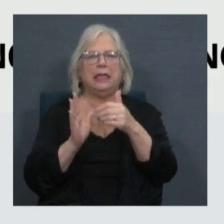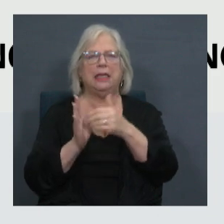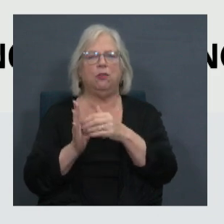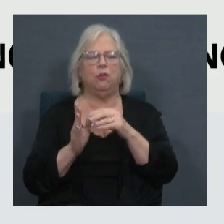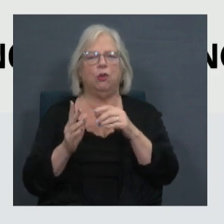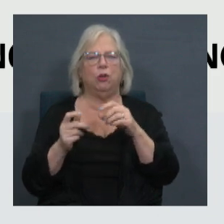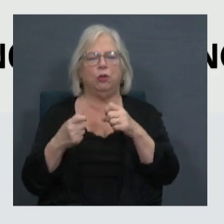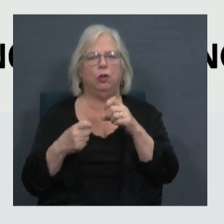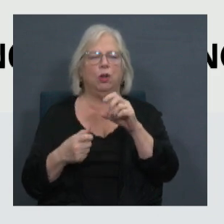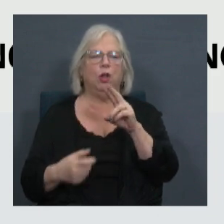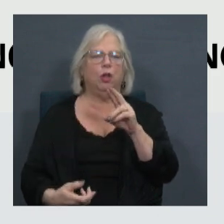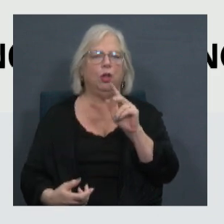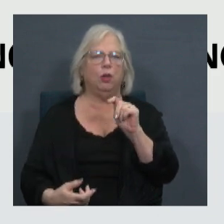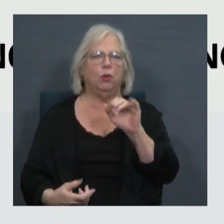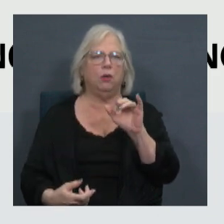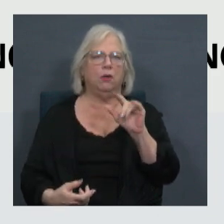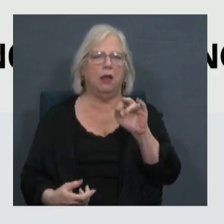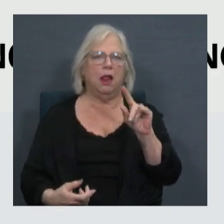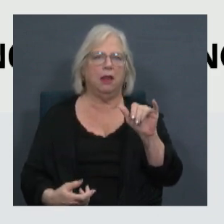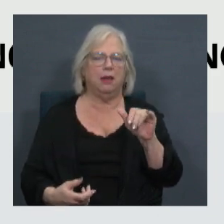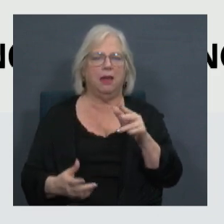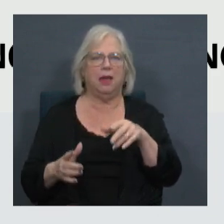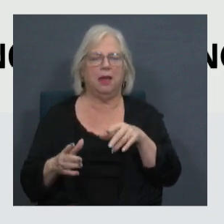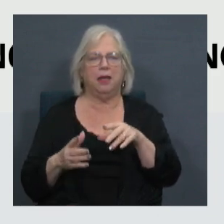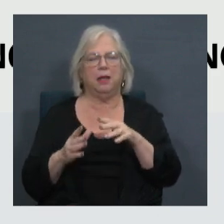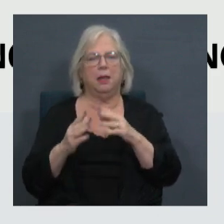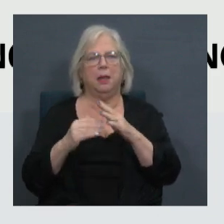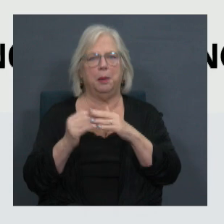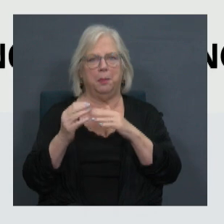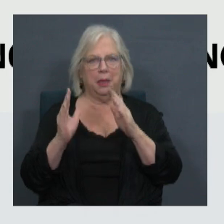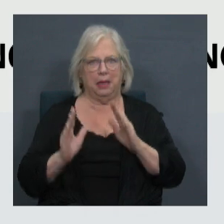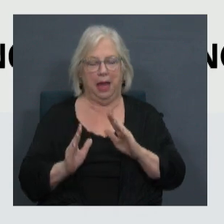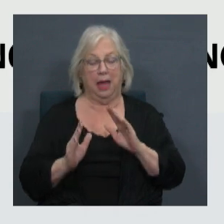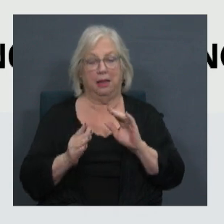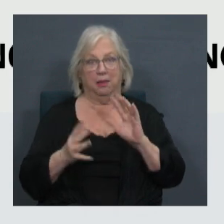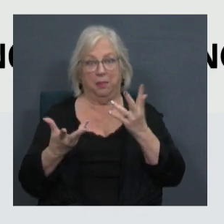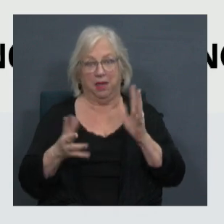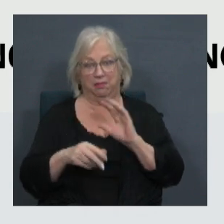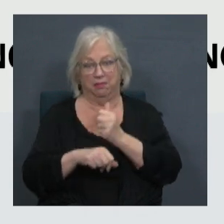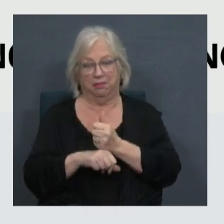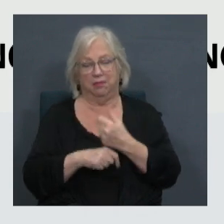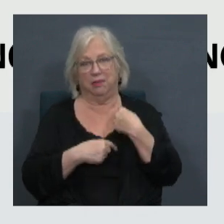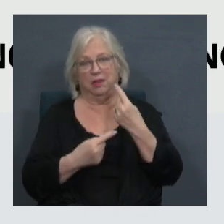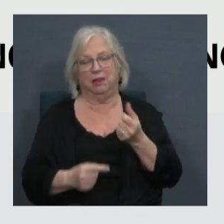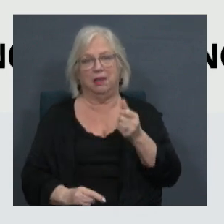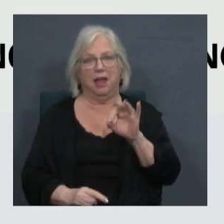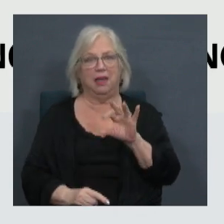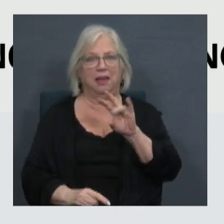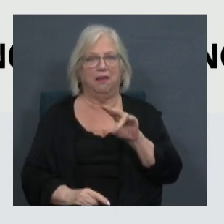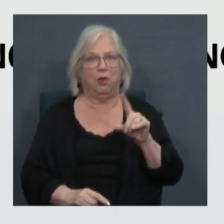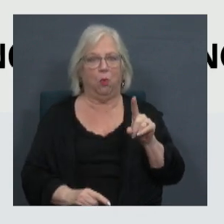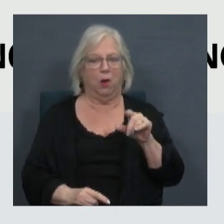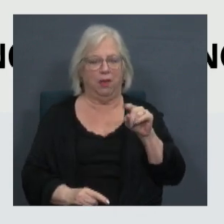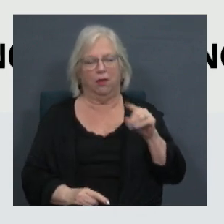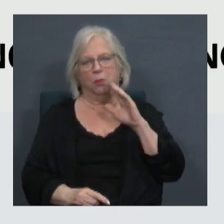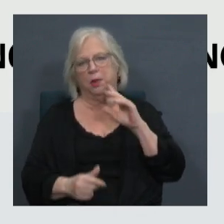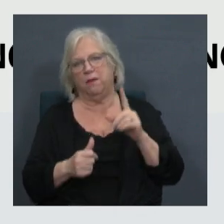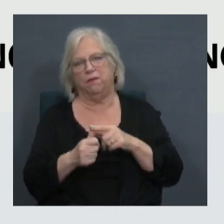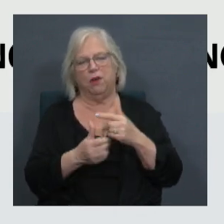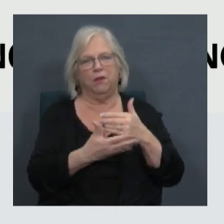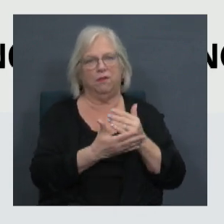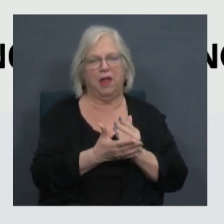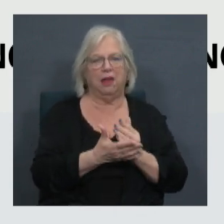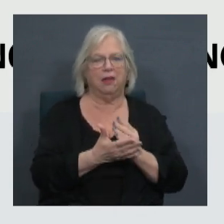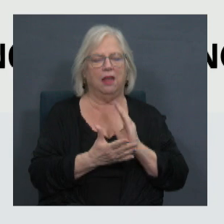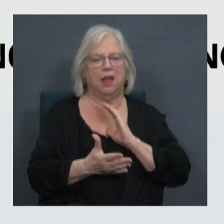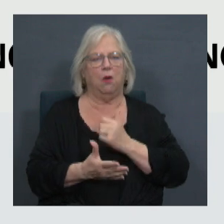which has been in place since 1971. And it's the first phase before we can do any of this. It's going to be our